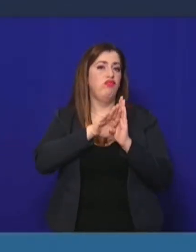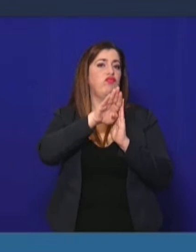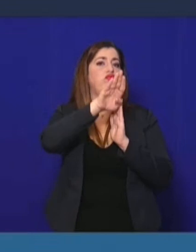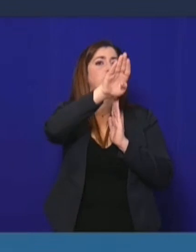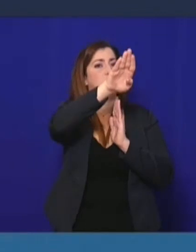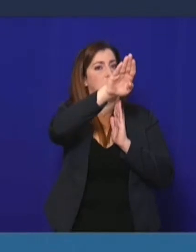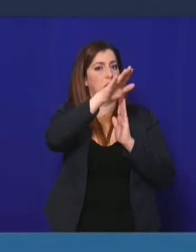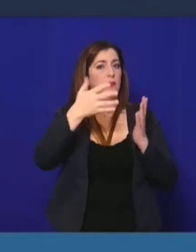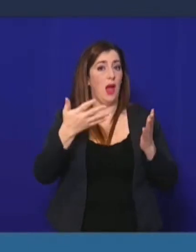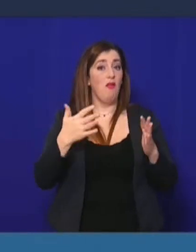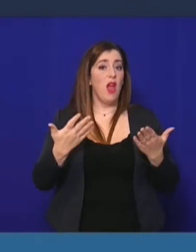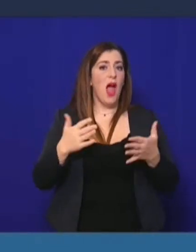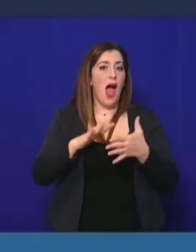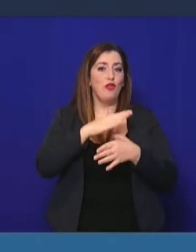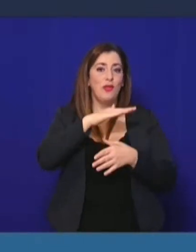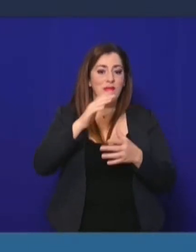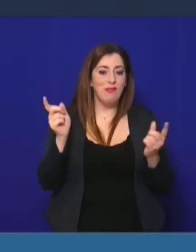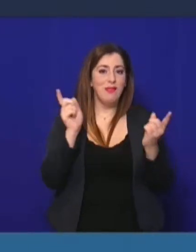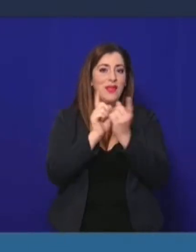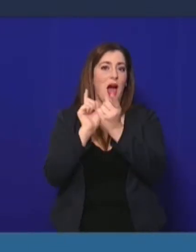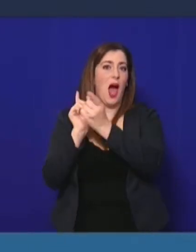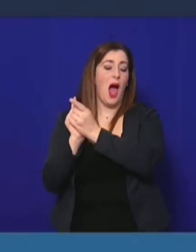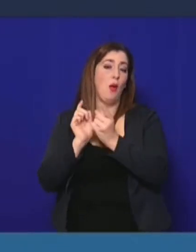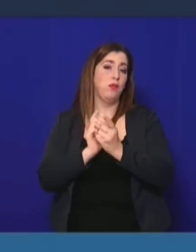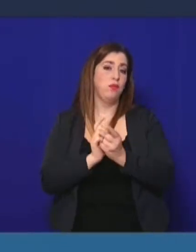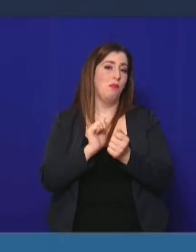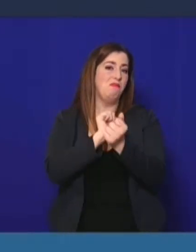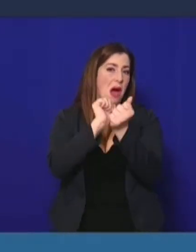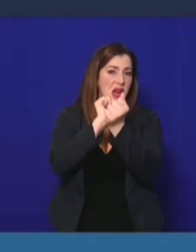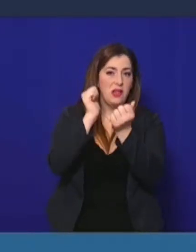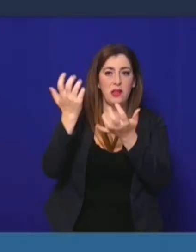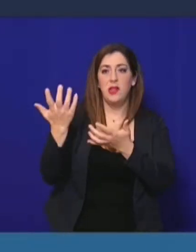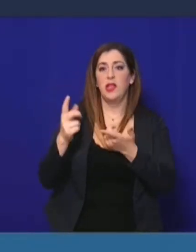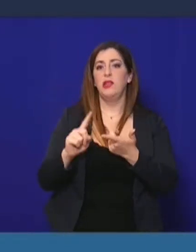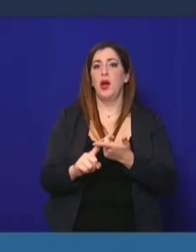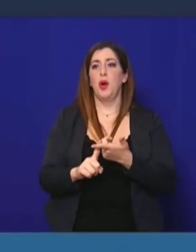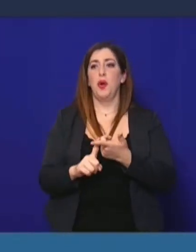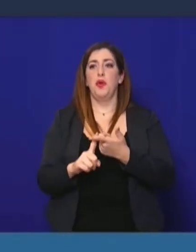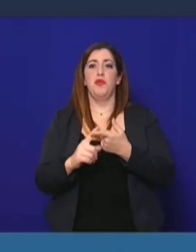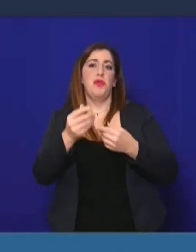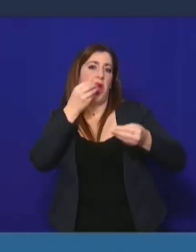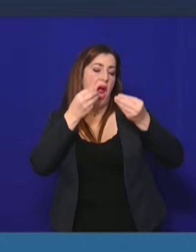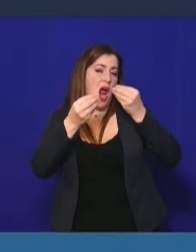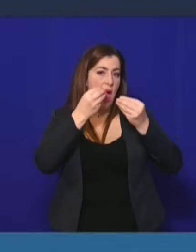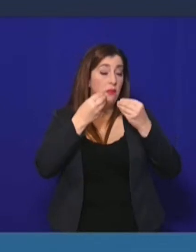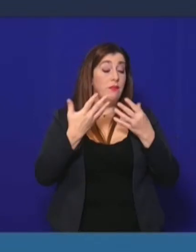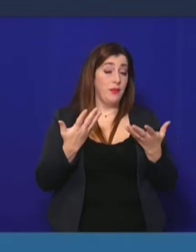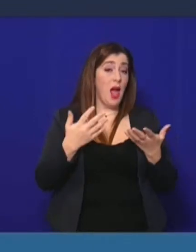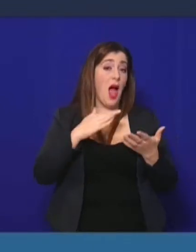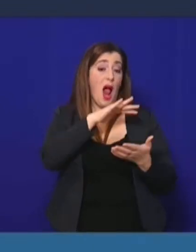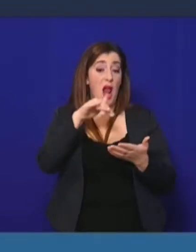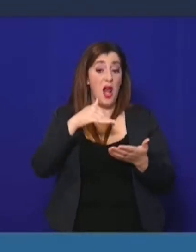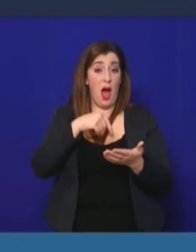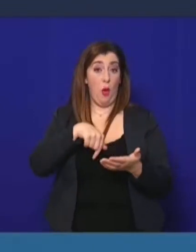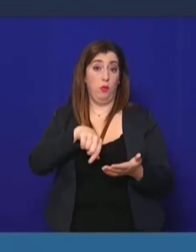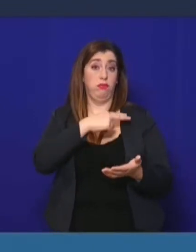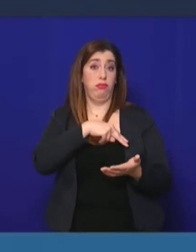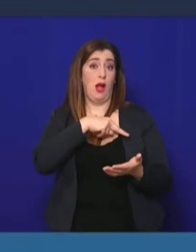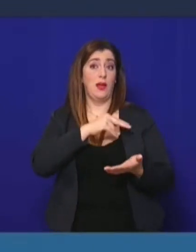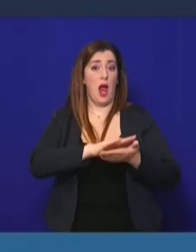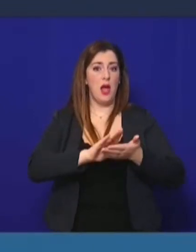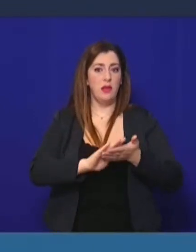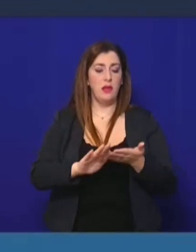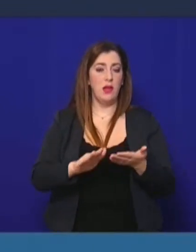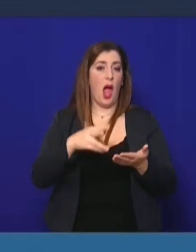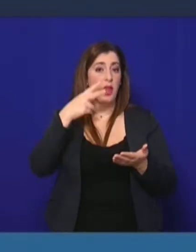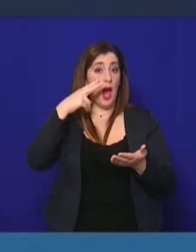qegħdin jiltaqgħu ma' xulxin. U hija xi ħaġa mistennija bħalma rajna propju dil-ġimgħa diġà rajna ftit żieda li aħna rridu